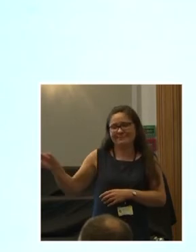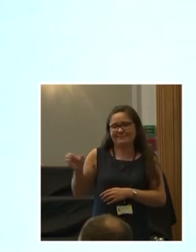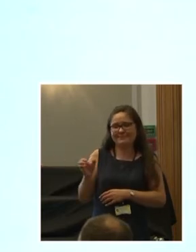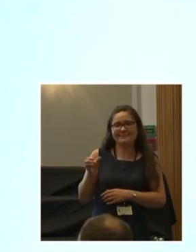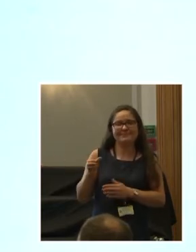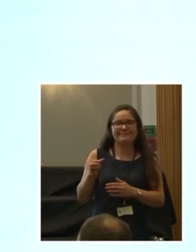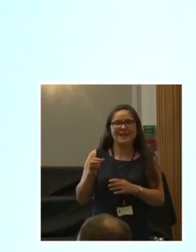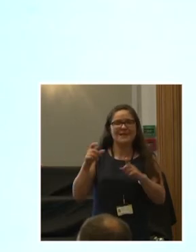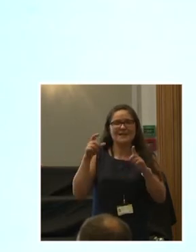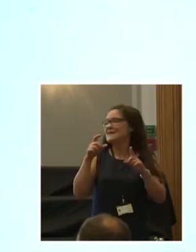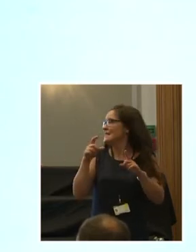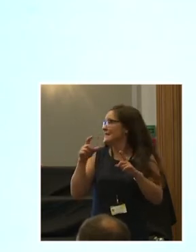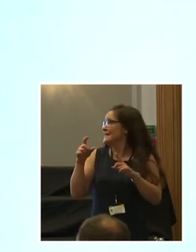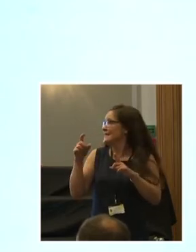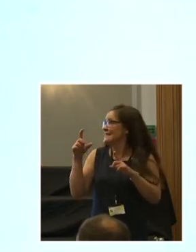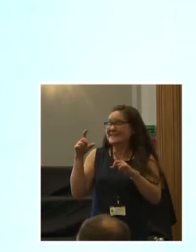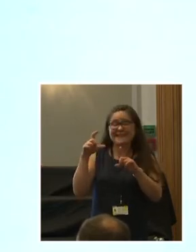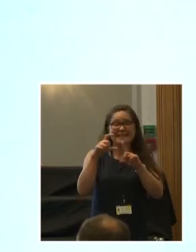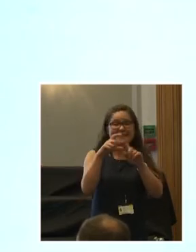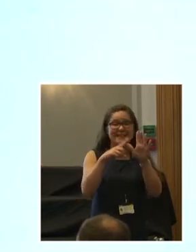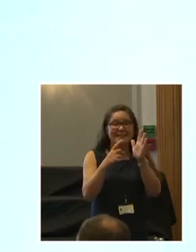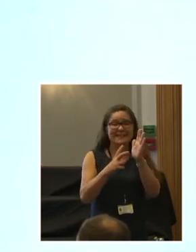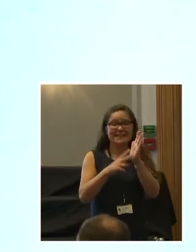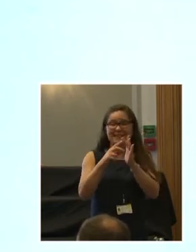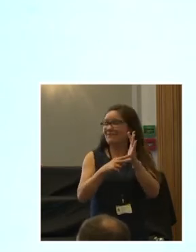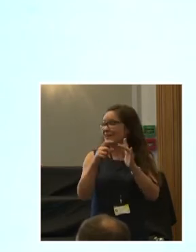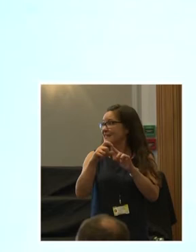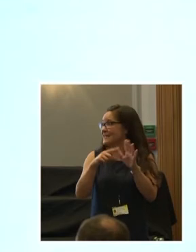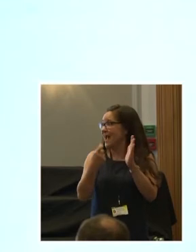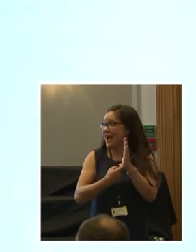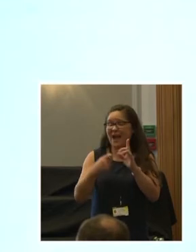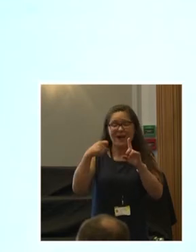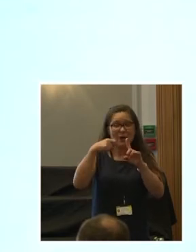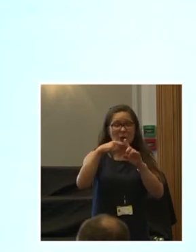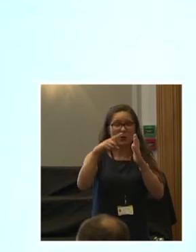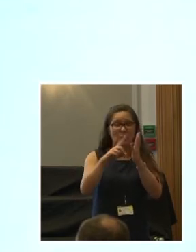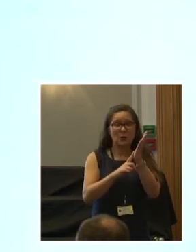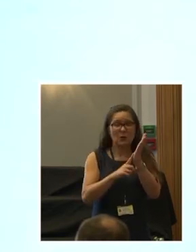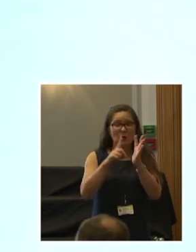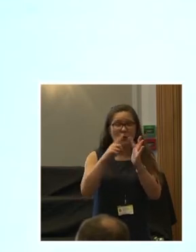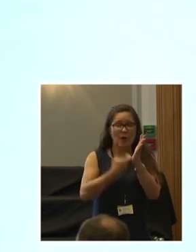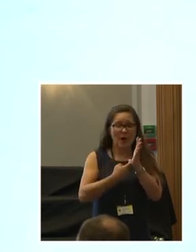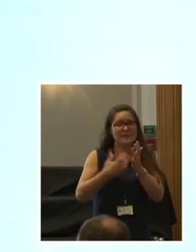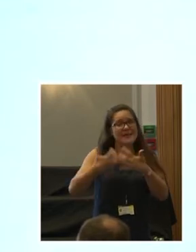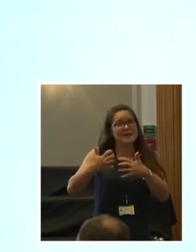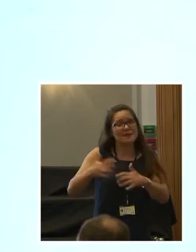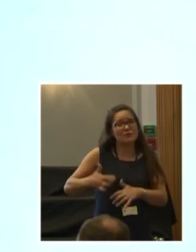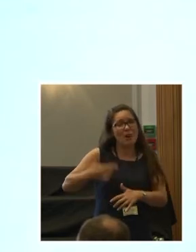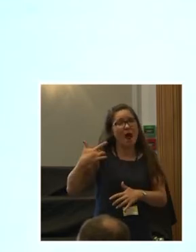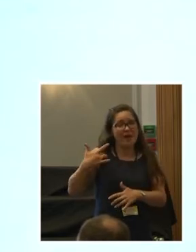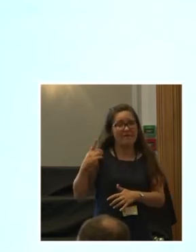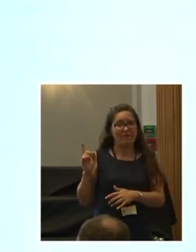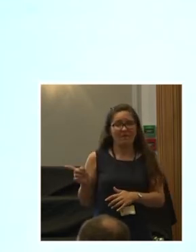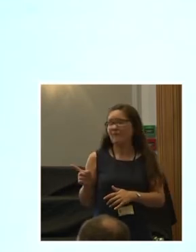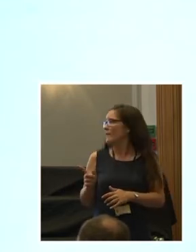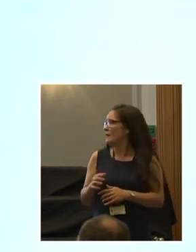team. Technology for Life team. You can be today. And we also have some of his colleagues from the team in